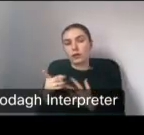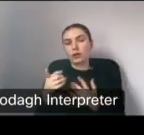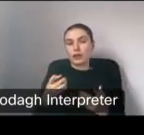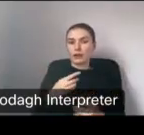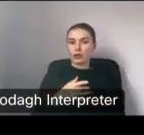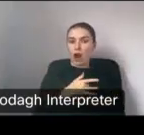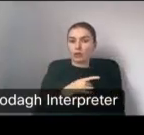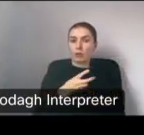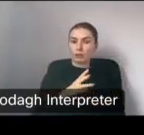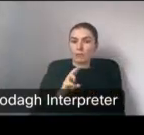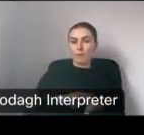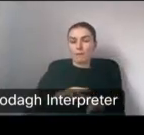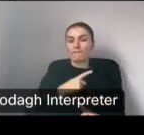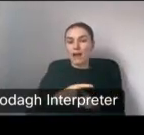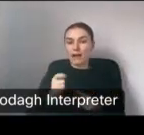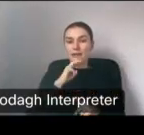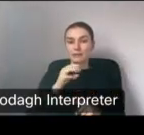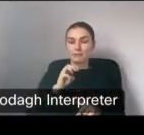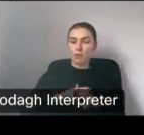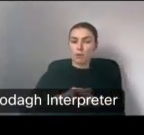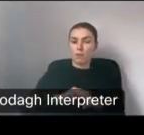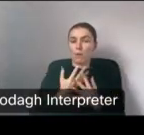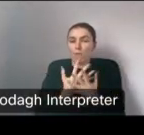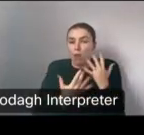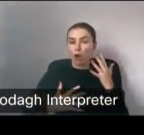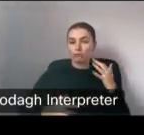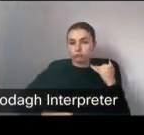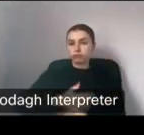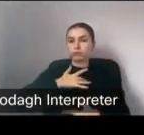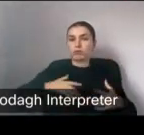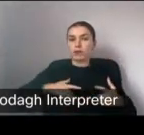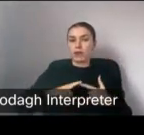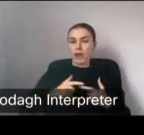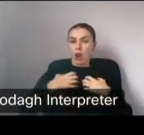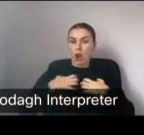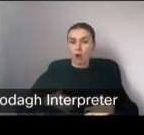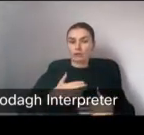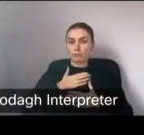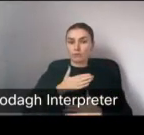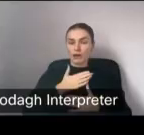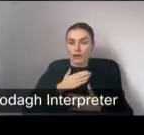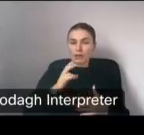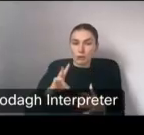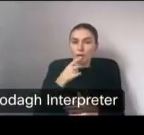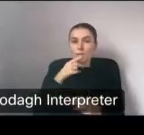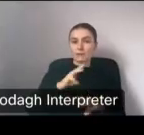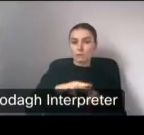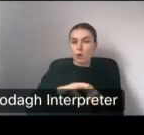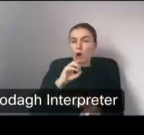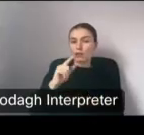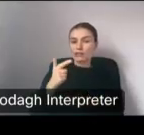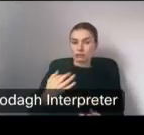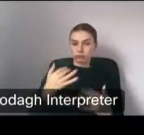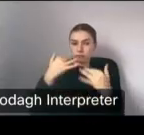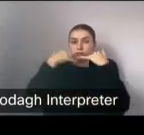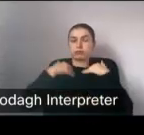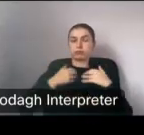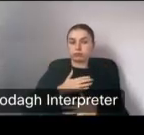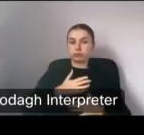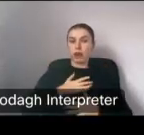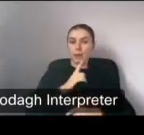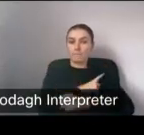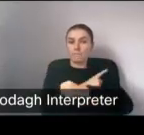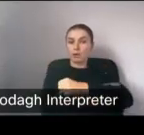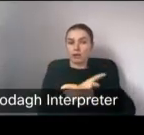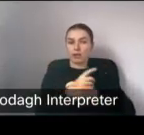heart to go quicker so that you'd have more blood going to your muscles, your lungs to breathe quicker so that you'd get more oxygen into that blood that's going to your muscles, and your muscles also